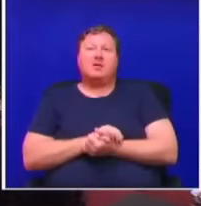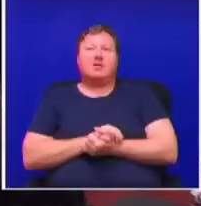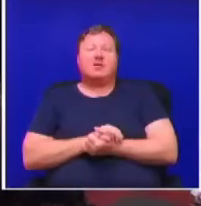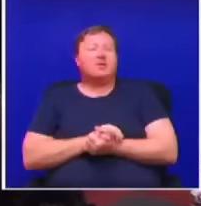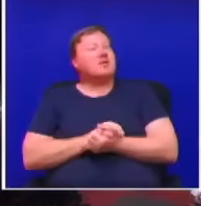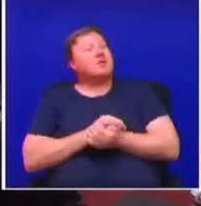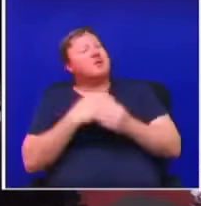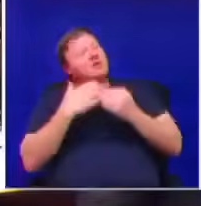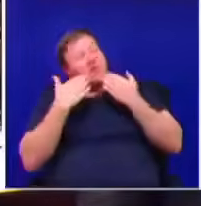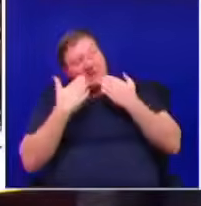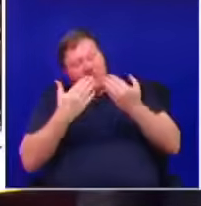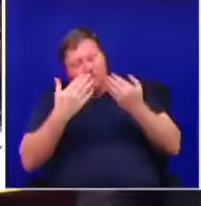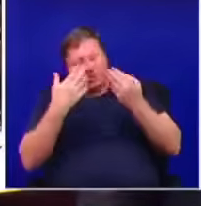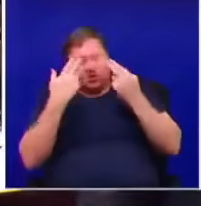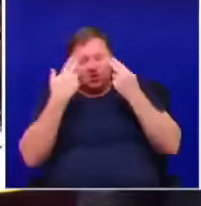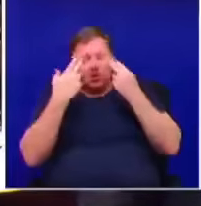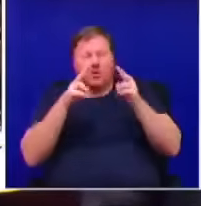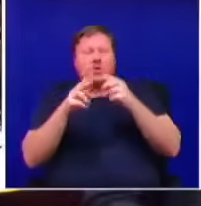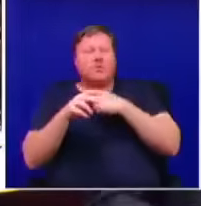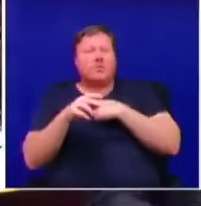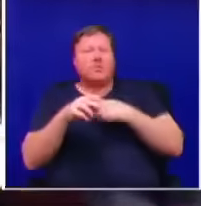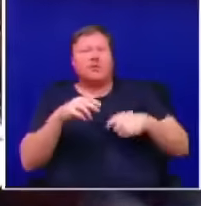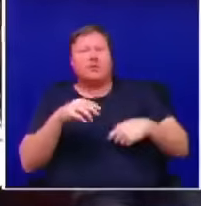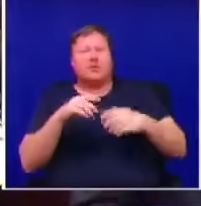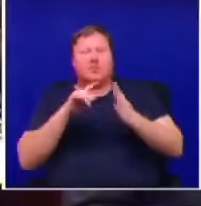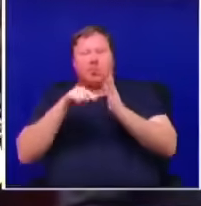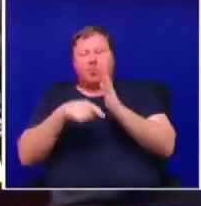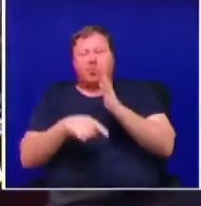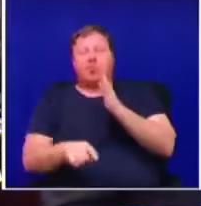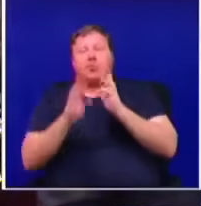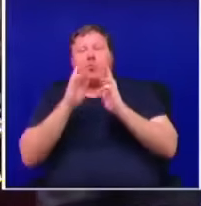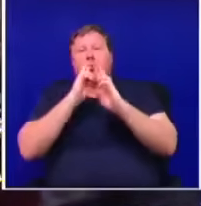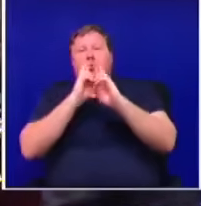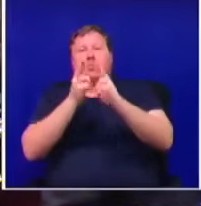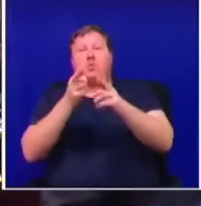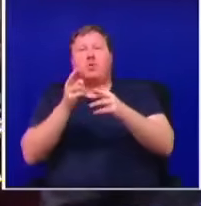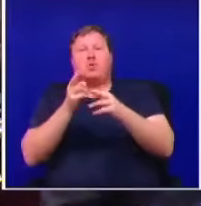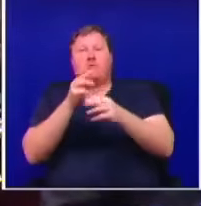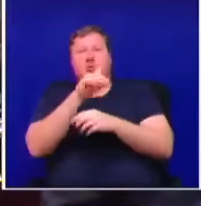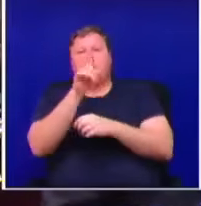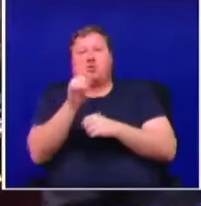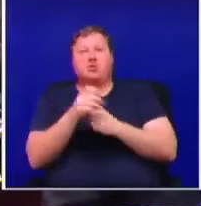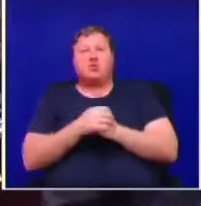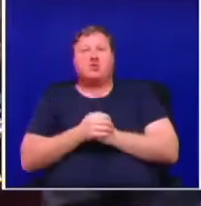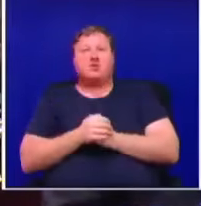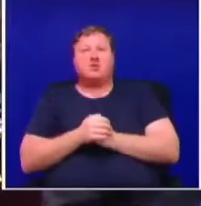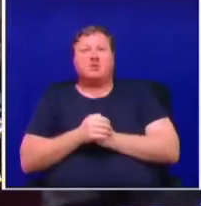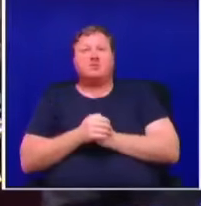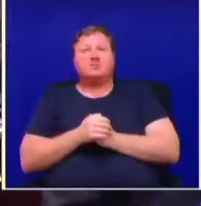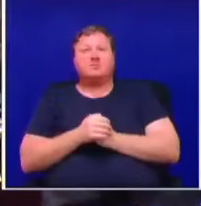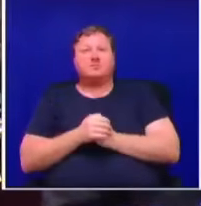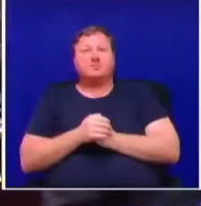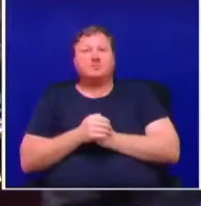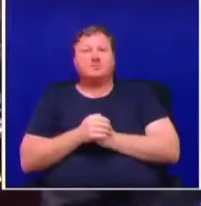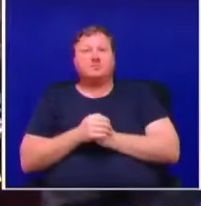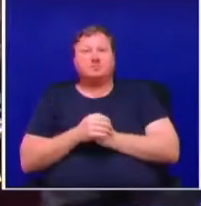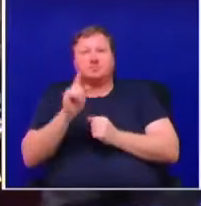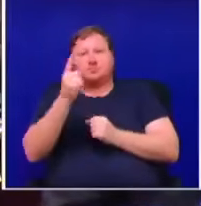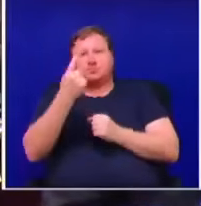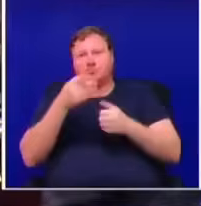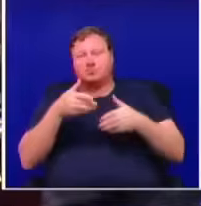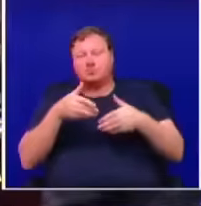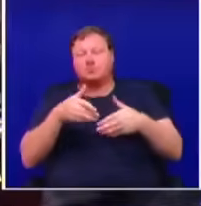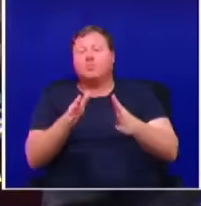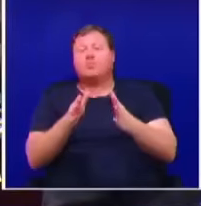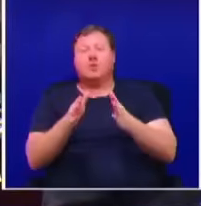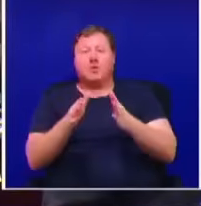Thank you very much, Honorable President, for the comprehensive response to this question. One of the measures that